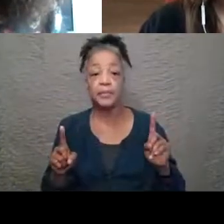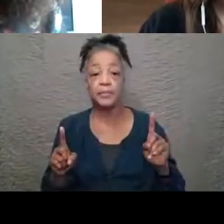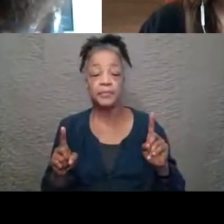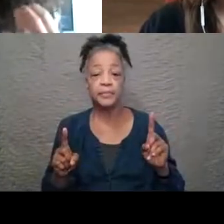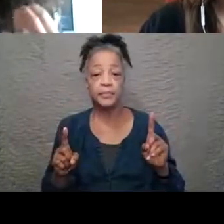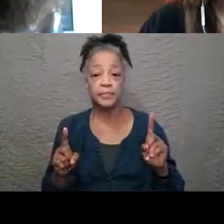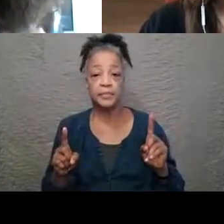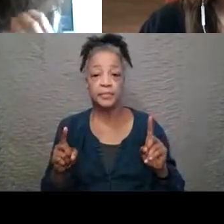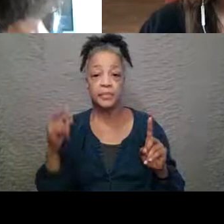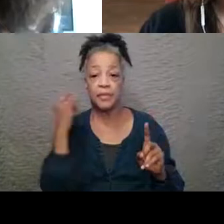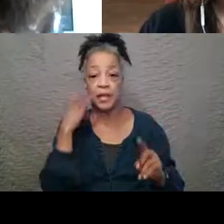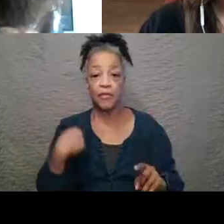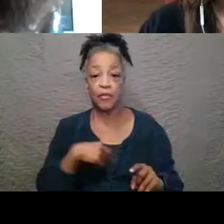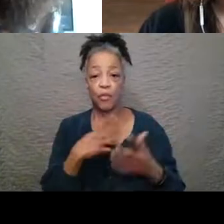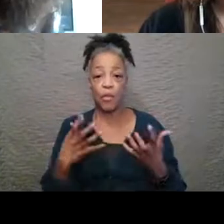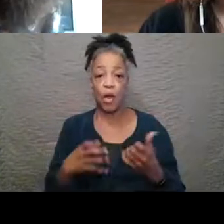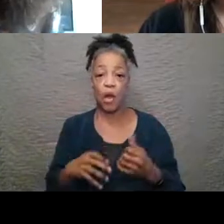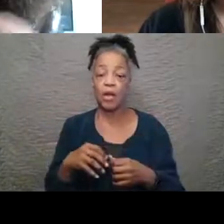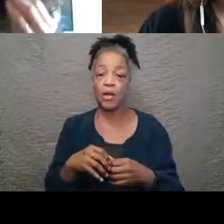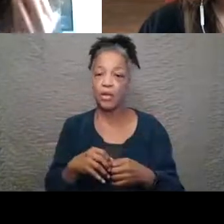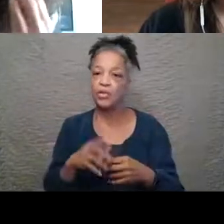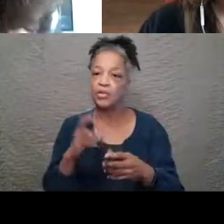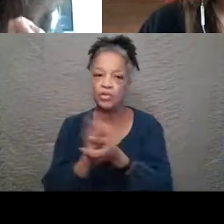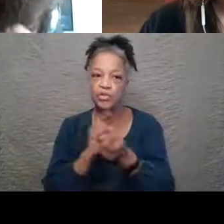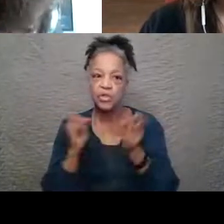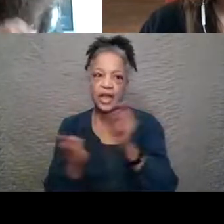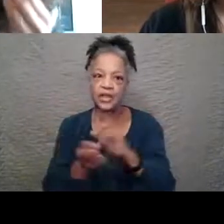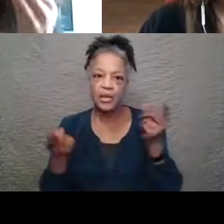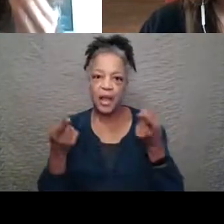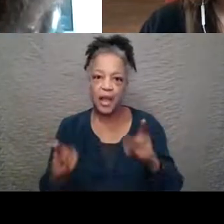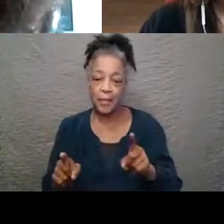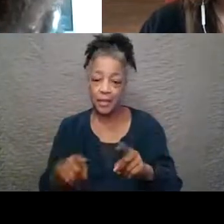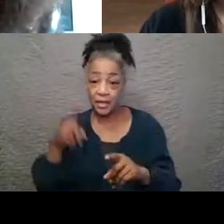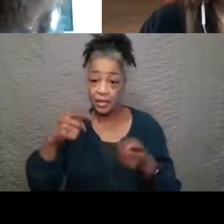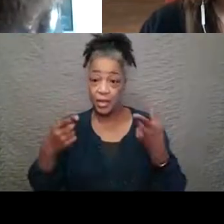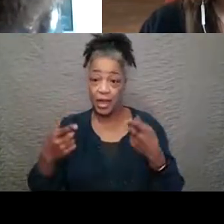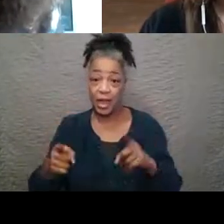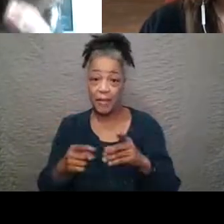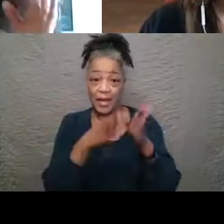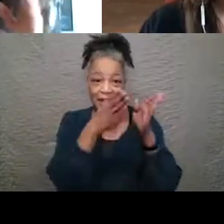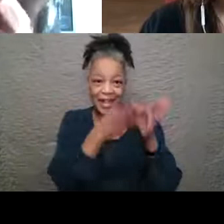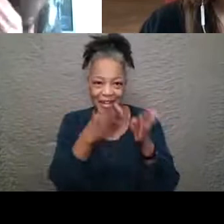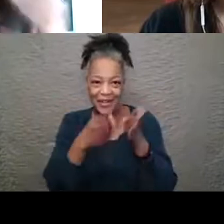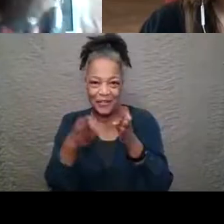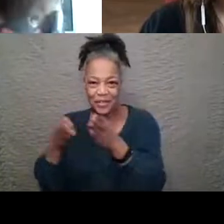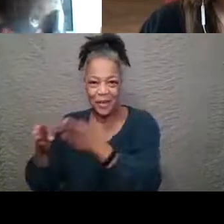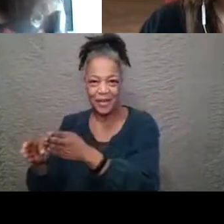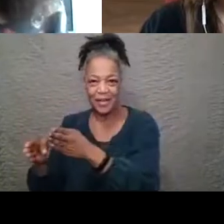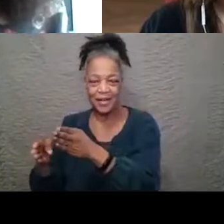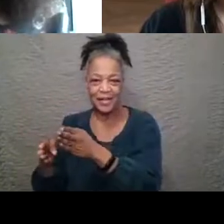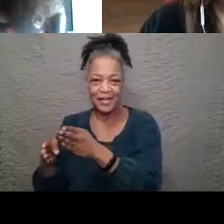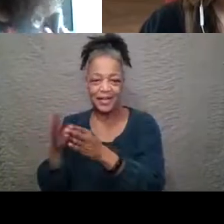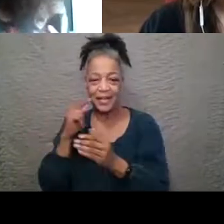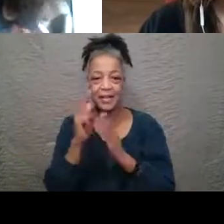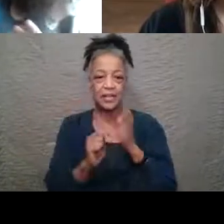you know, if we want real change to happen, it really needs to happen at the individual level. You know, this era